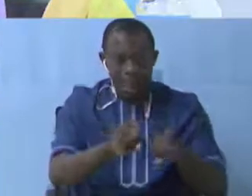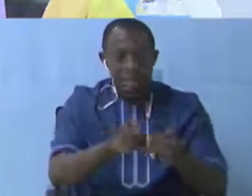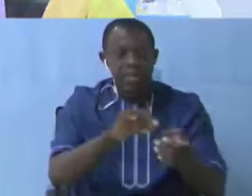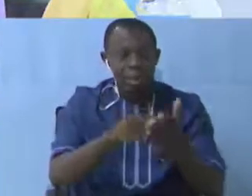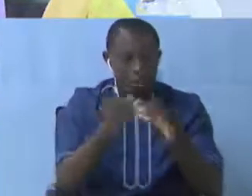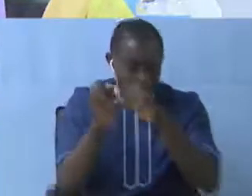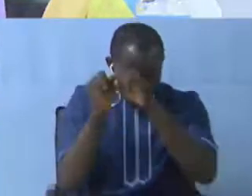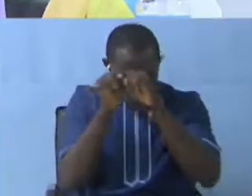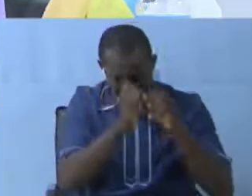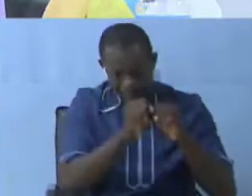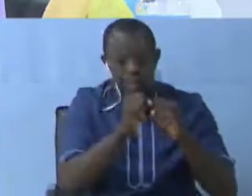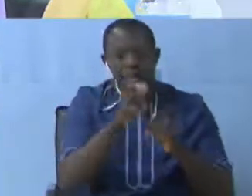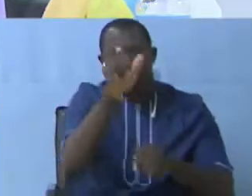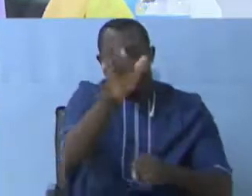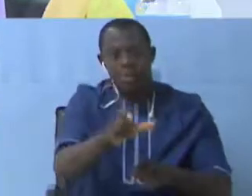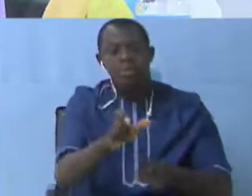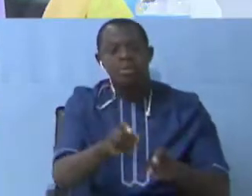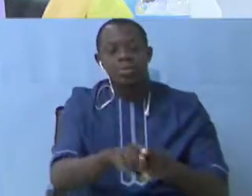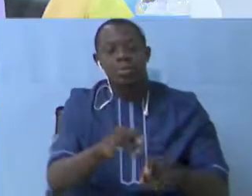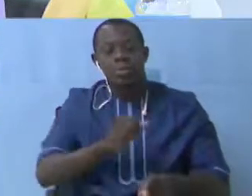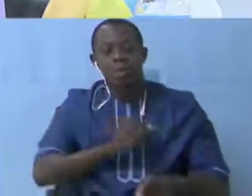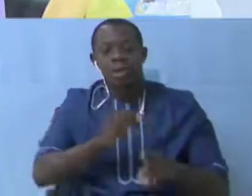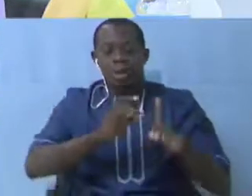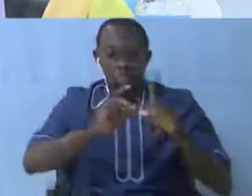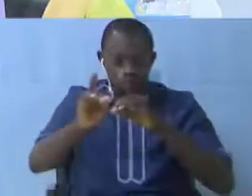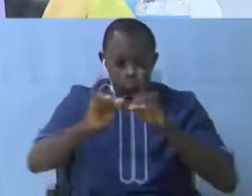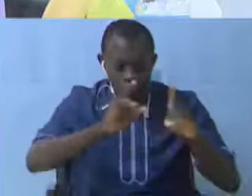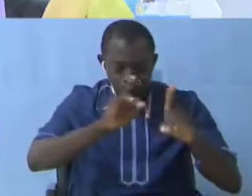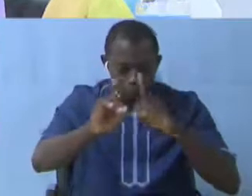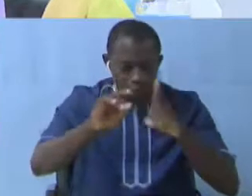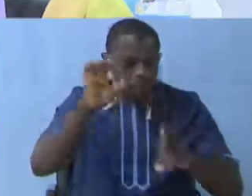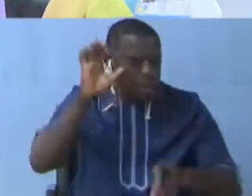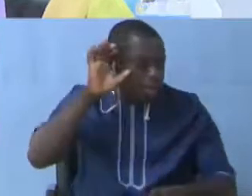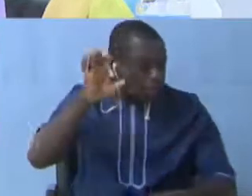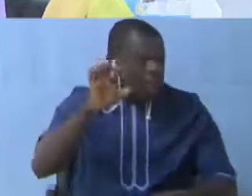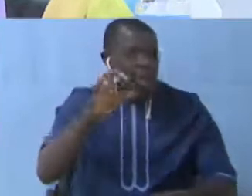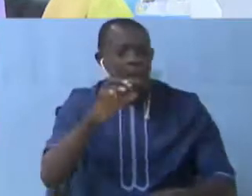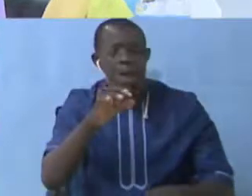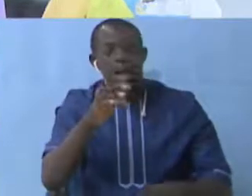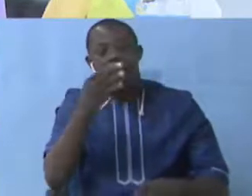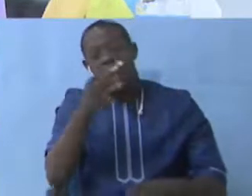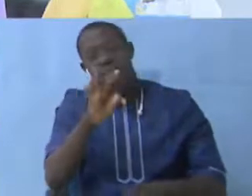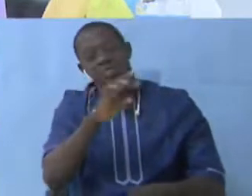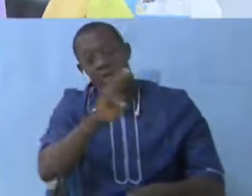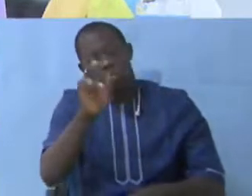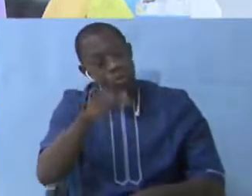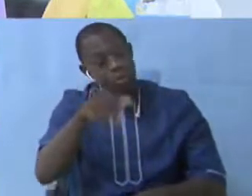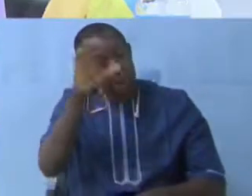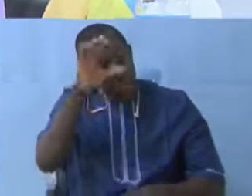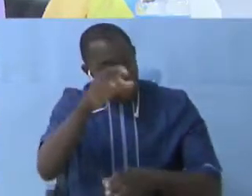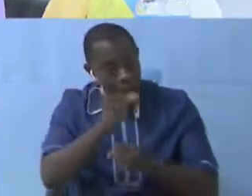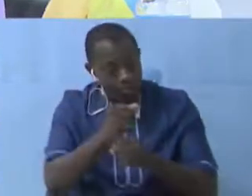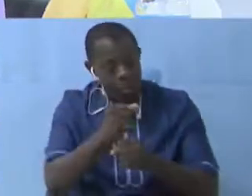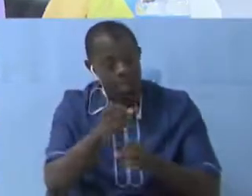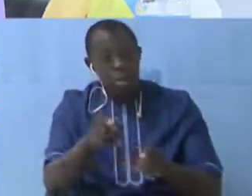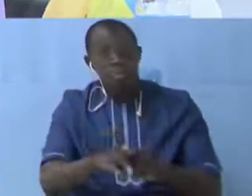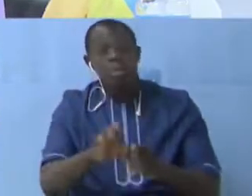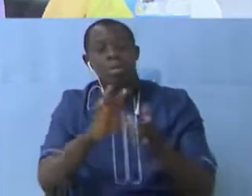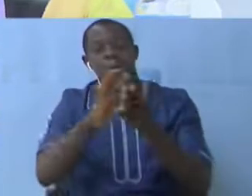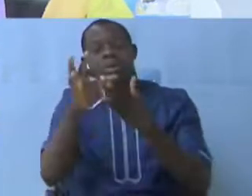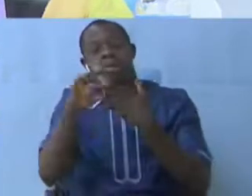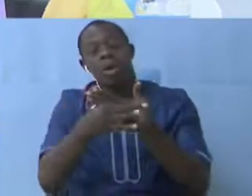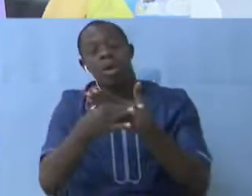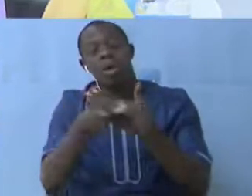them, have a case file, do their profile, and if we cannot assist them, we will refer them to